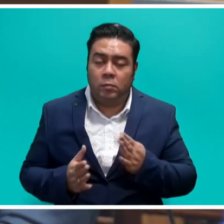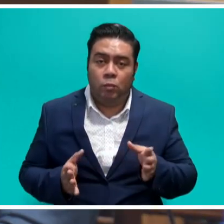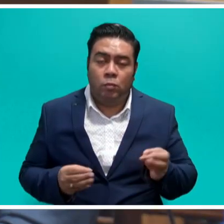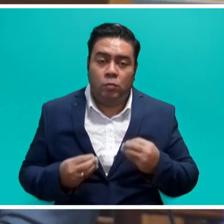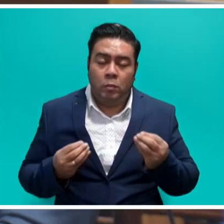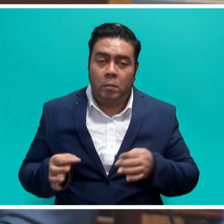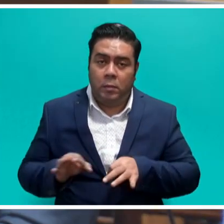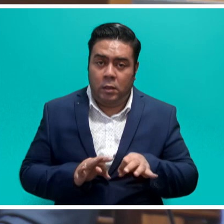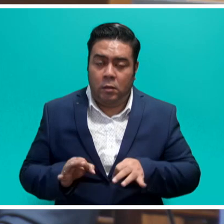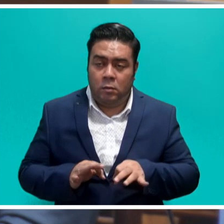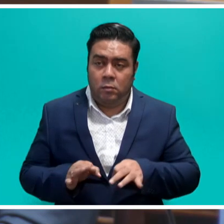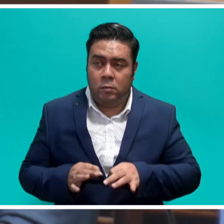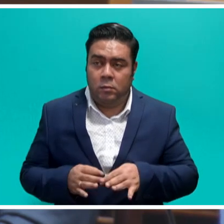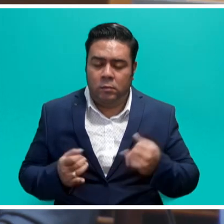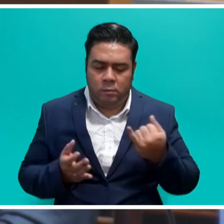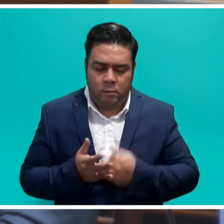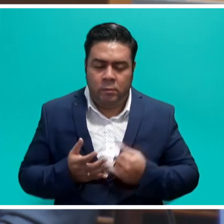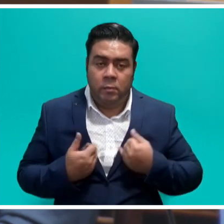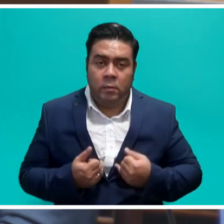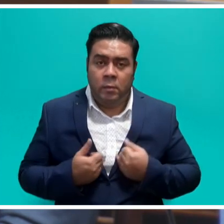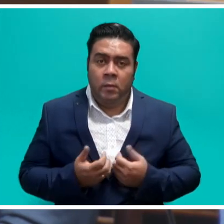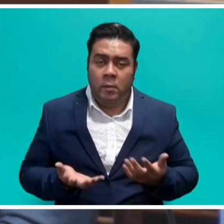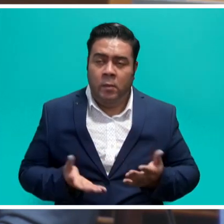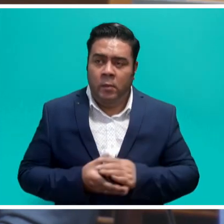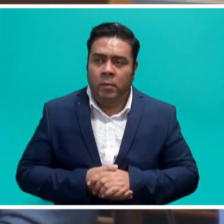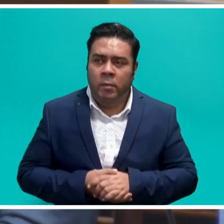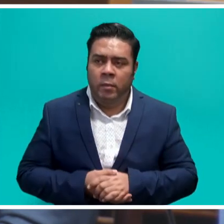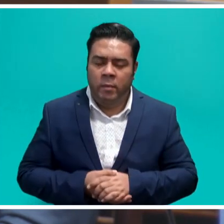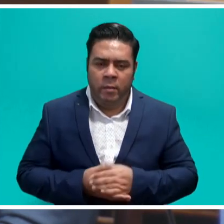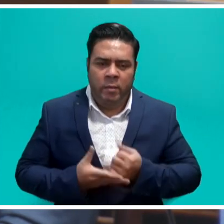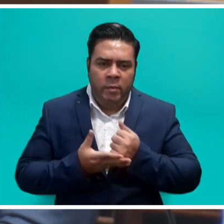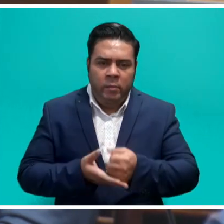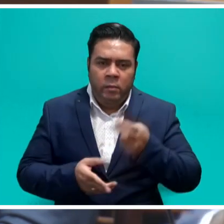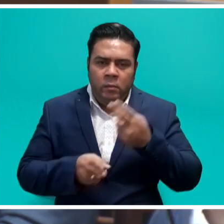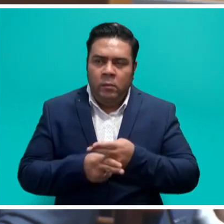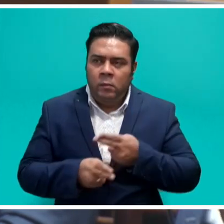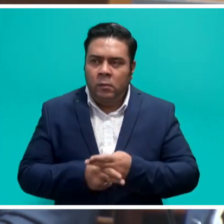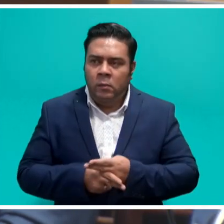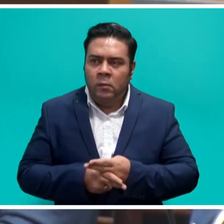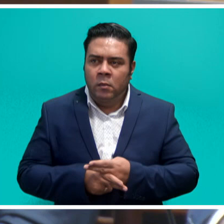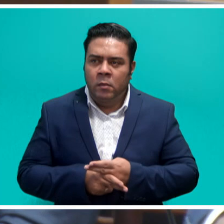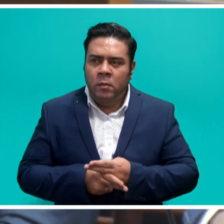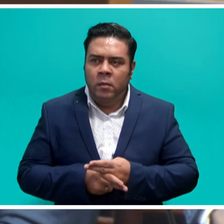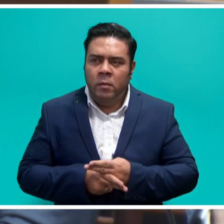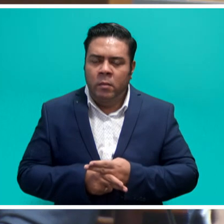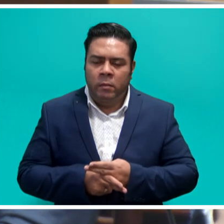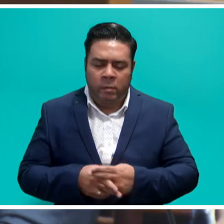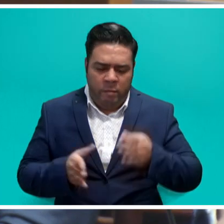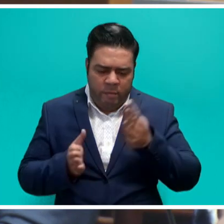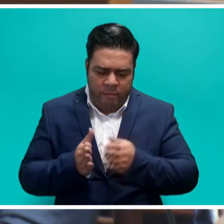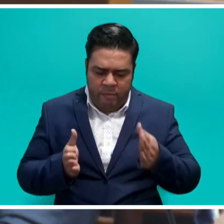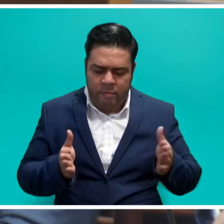so far implemented several initiatives aimed at assisting farmers and cooperatives in preparing their mechanical